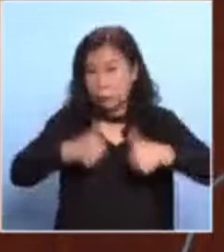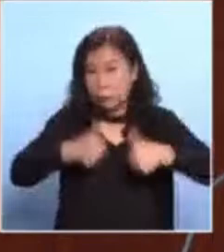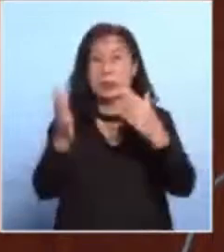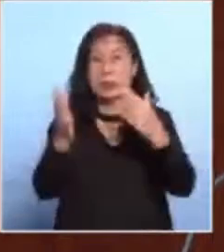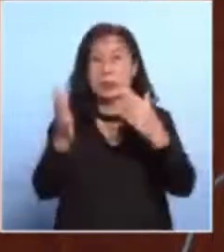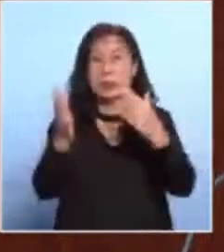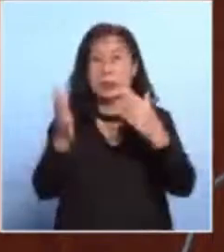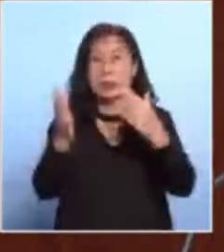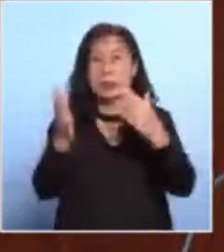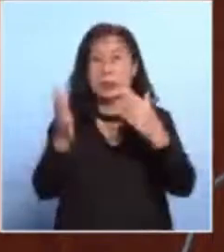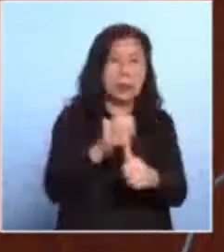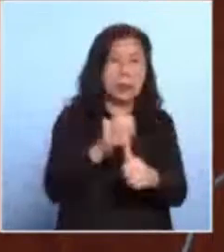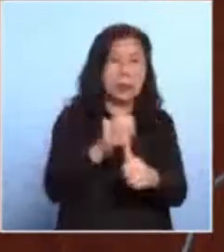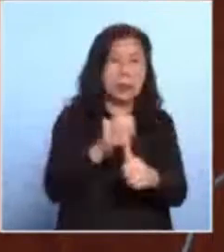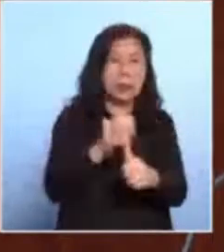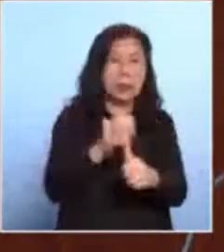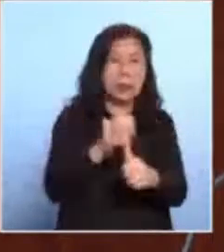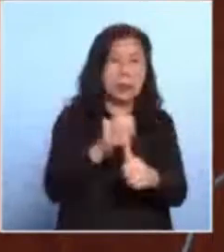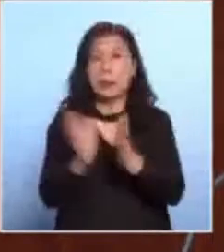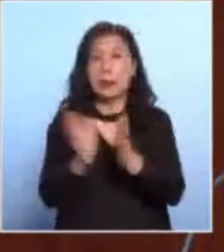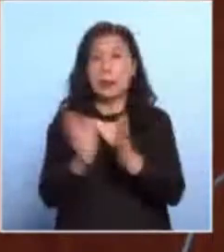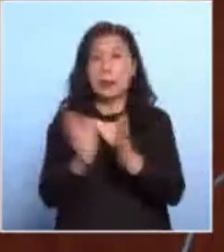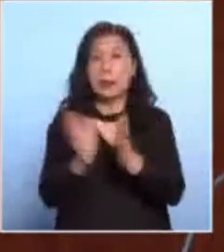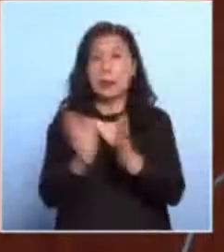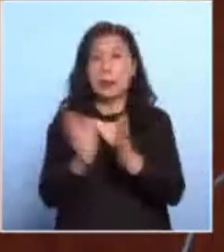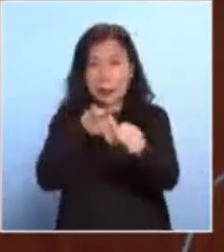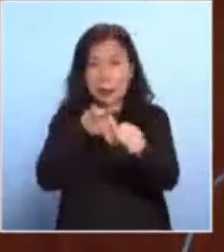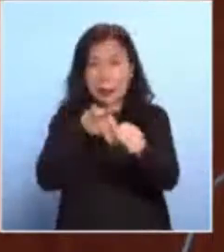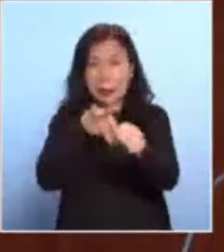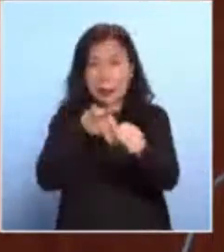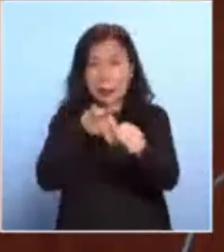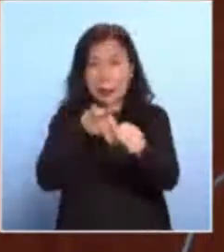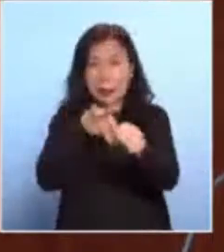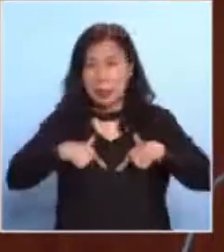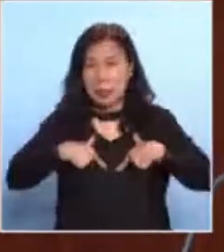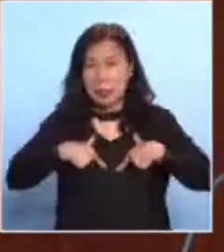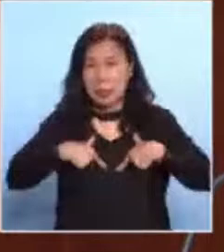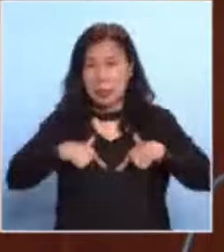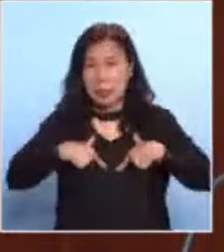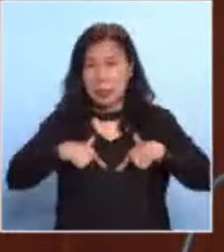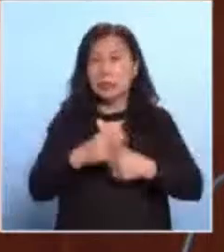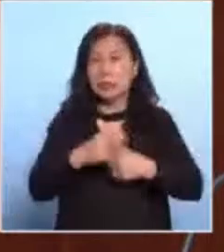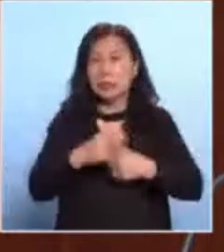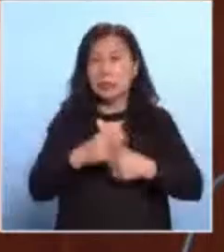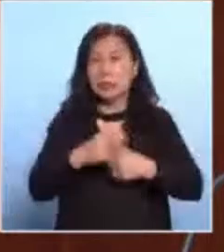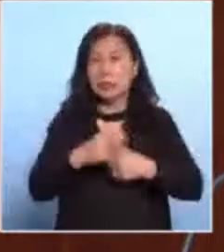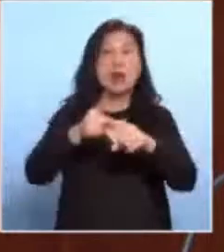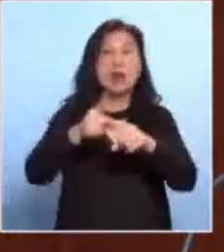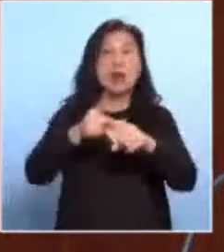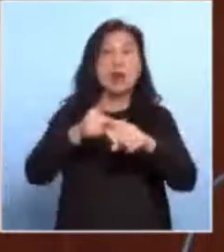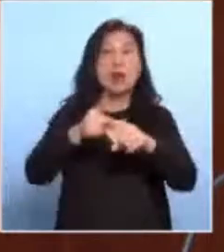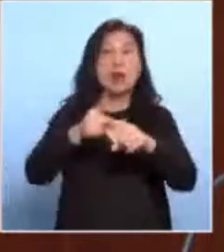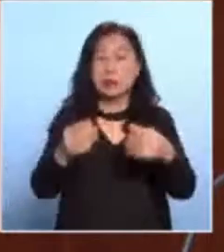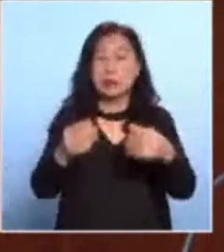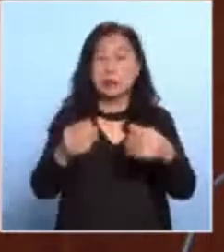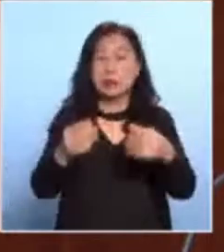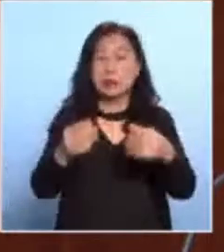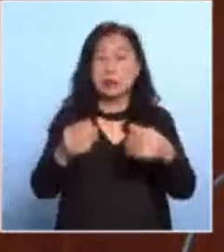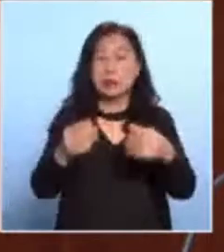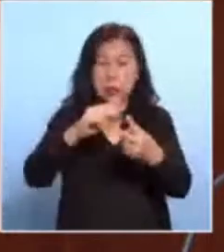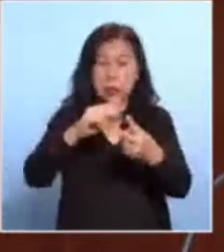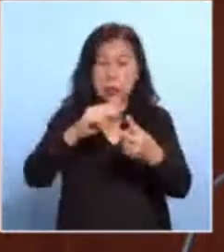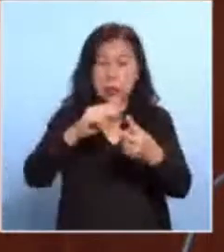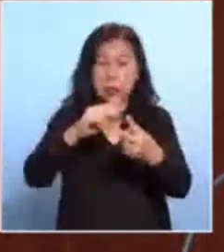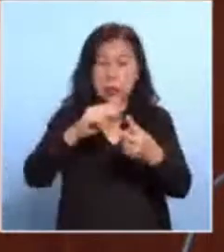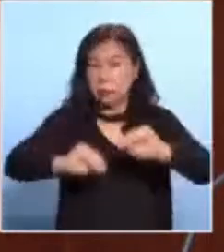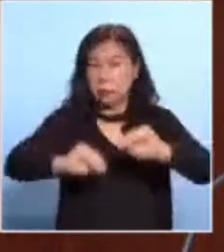to relieve the pressure on carers. With the aim of alleviating the physical and mental pressure of carers, we launched the 24-hour